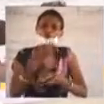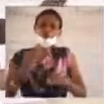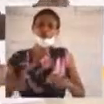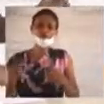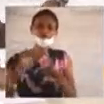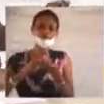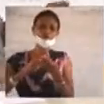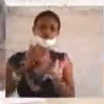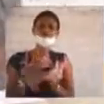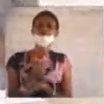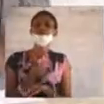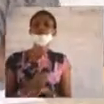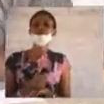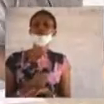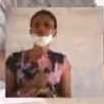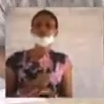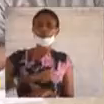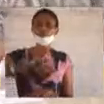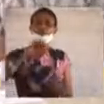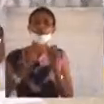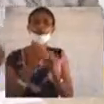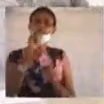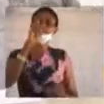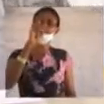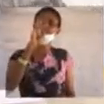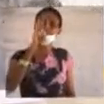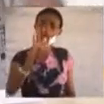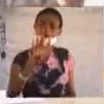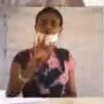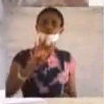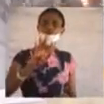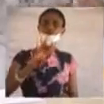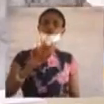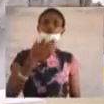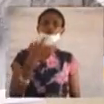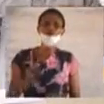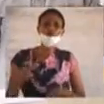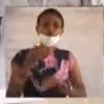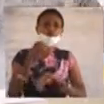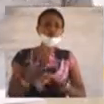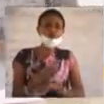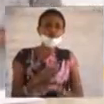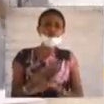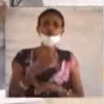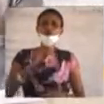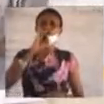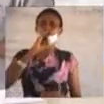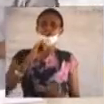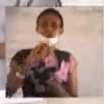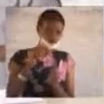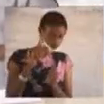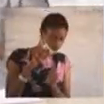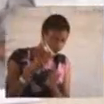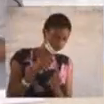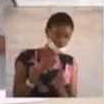father hung his leg while doing it, I want to also experiment. Curiosity, they want to know. And because of